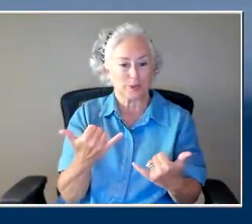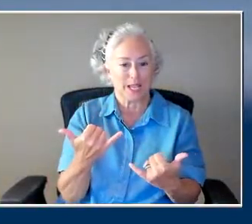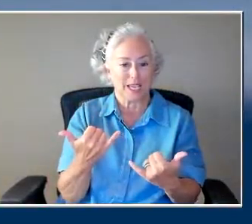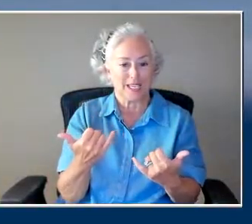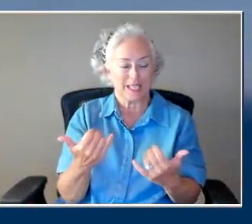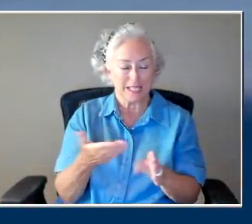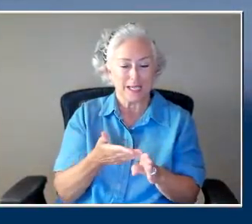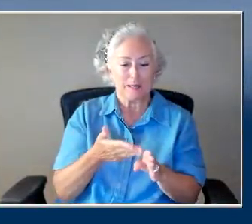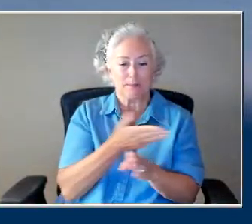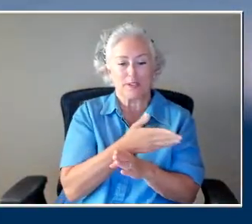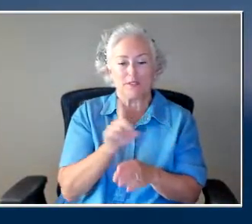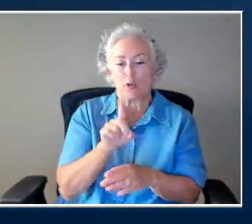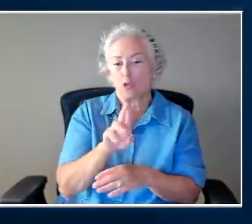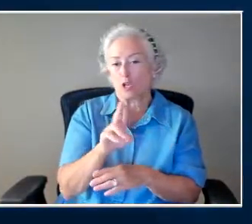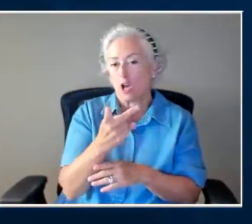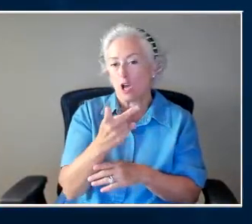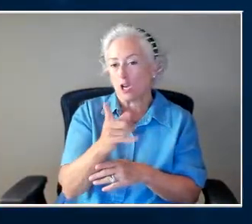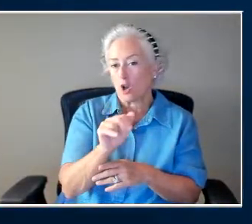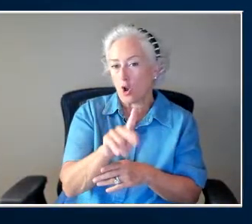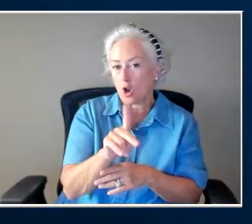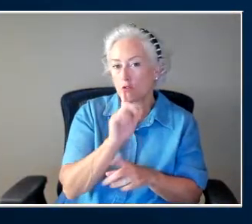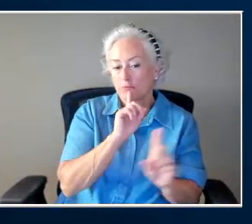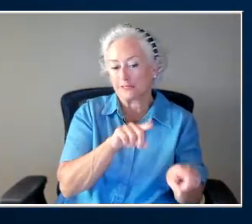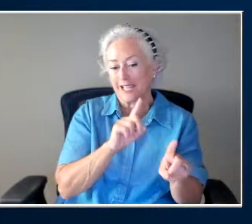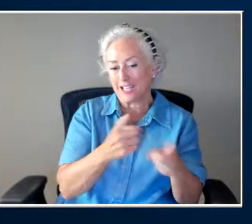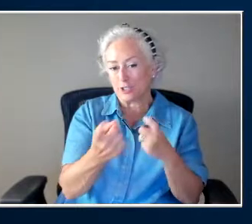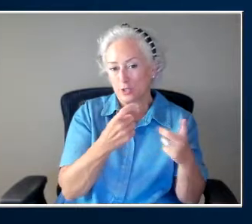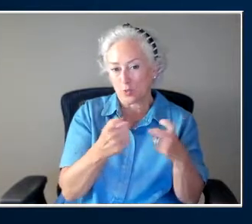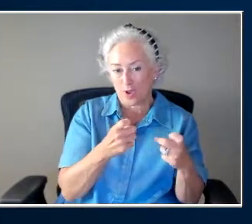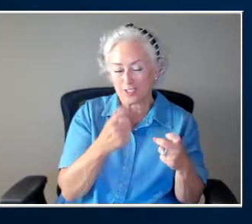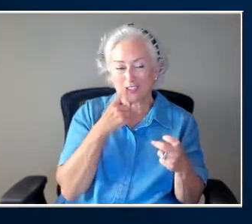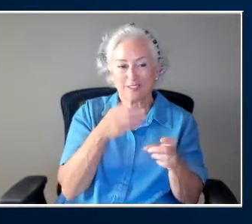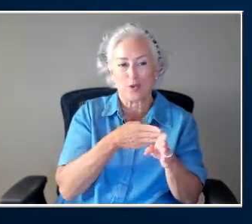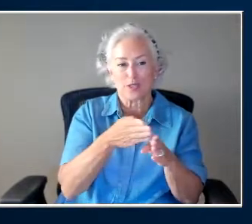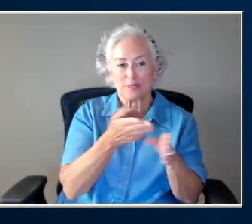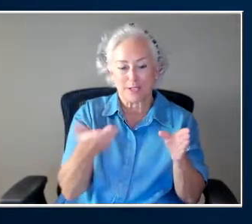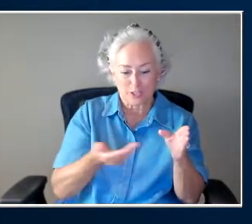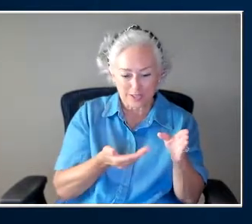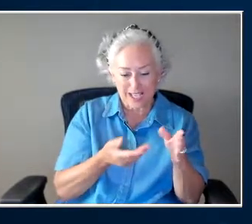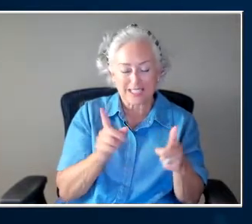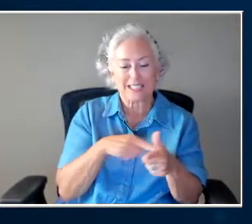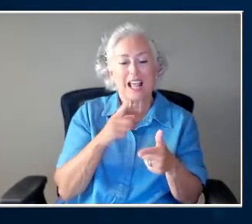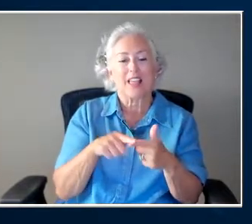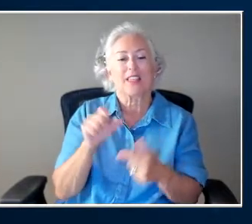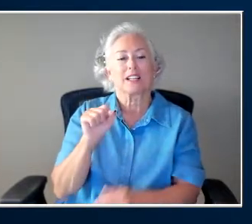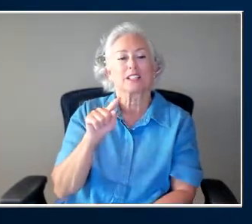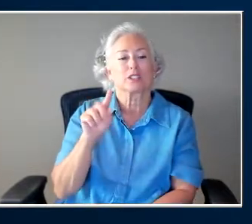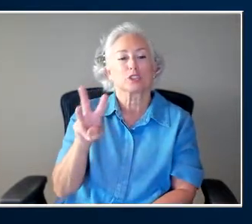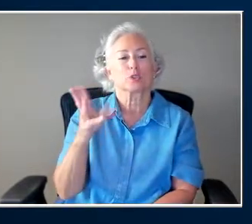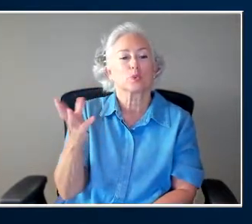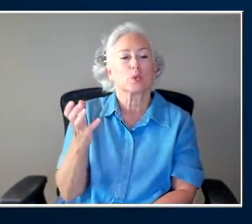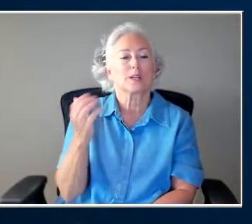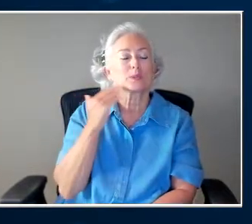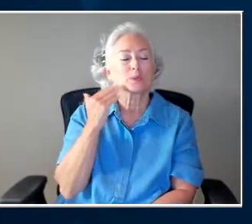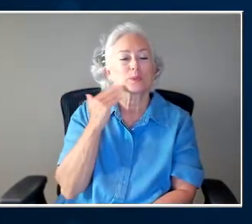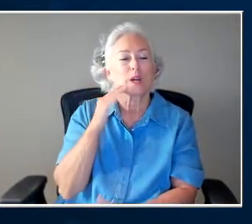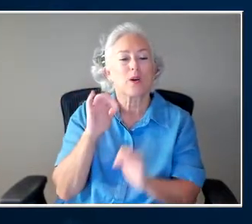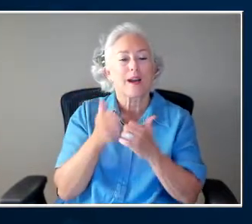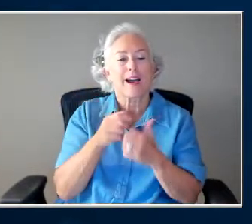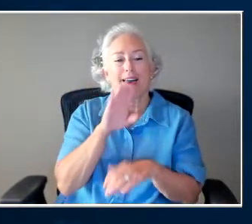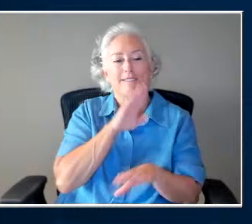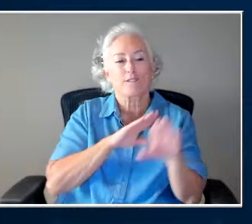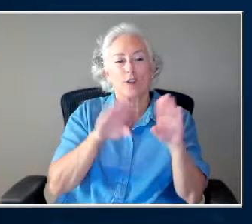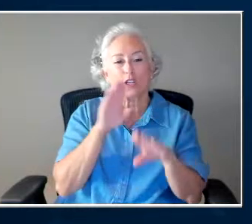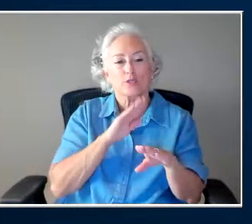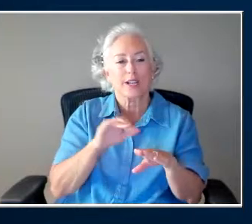through these questions for our special guests here. And Stu has a question. He wants to know, how frustrating was it to not be able to play when you were injured? How